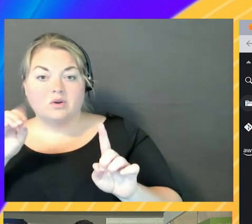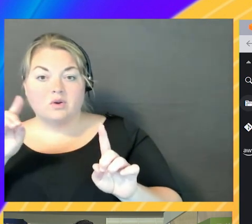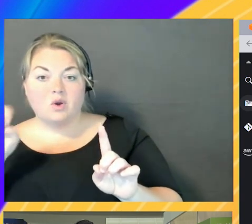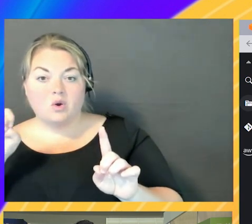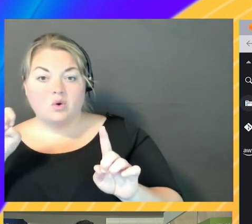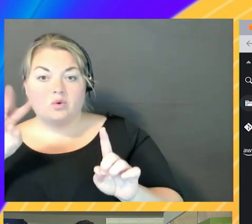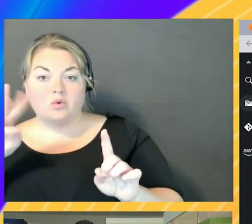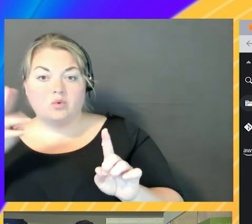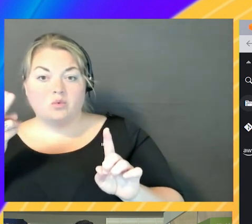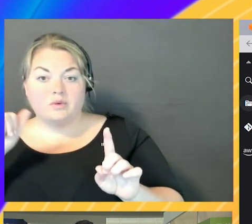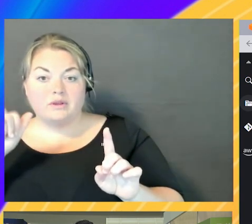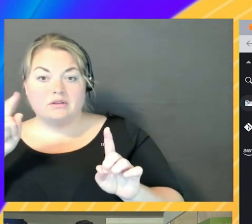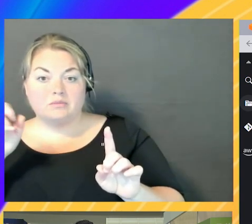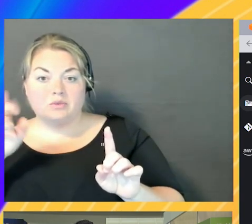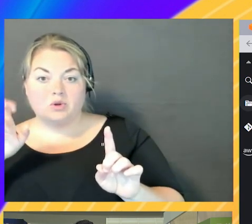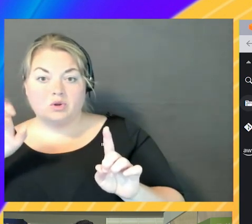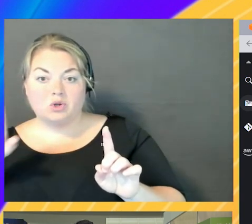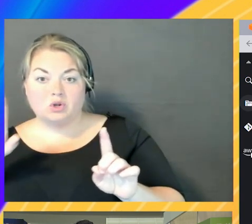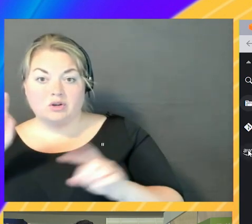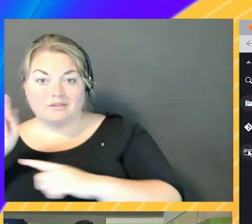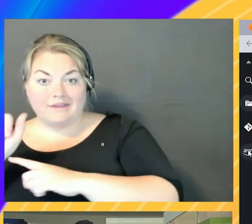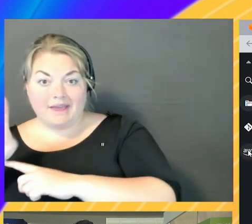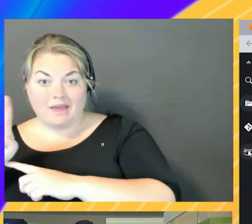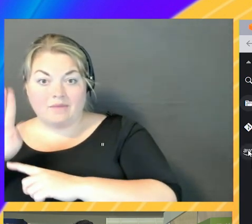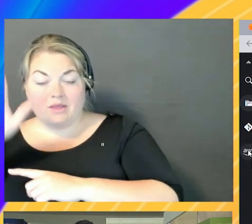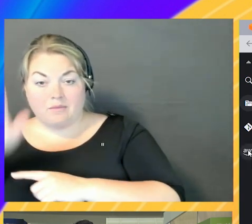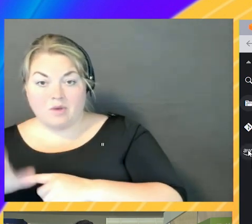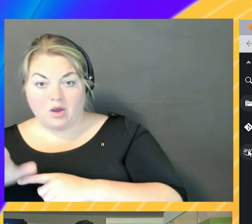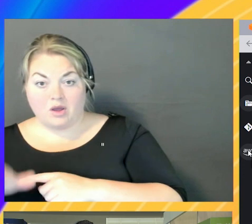bottom right-hand, or left-hand corner, sorry. Right over here.